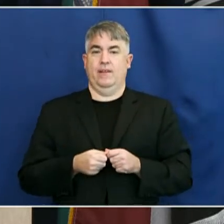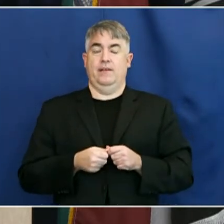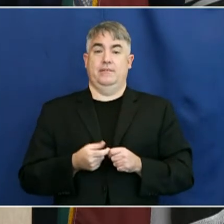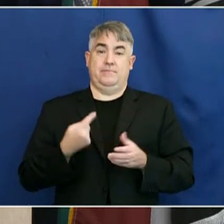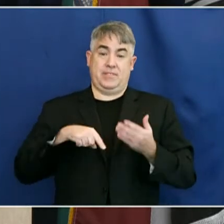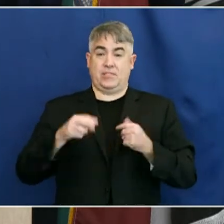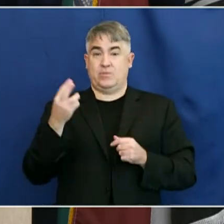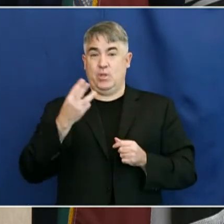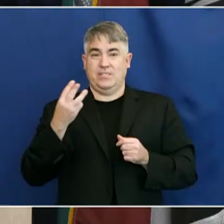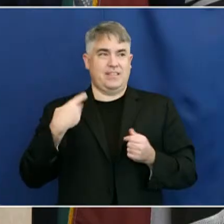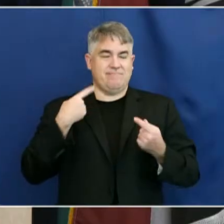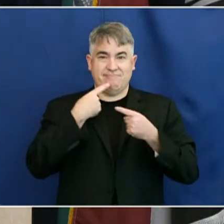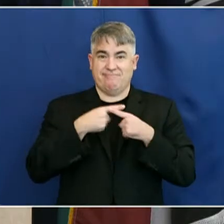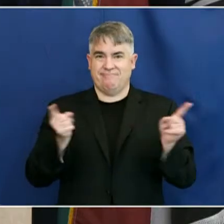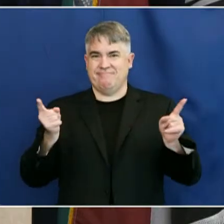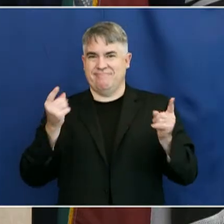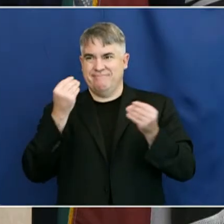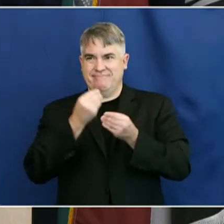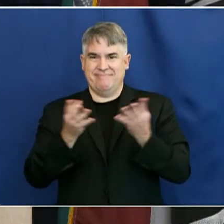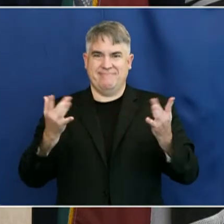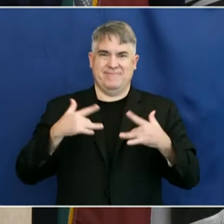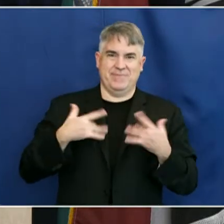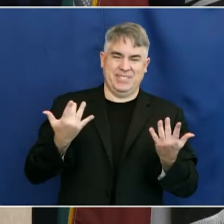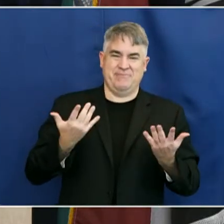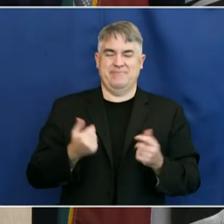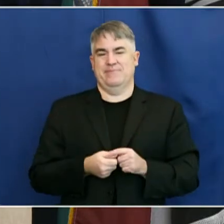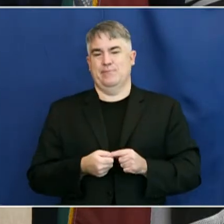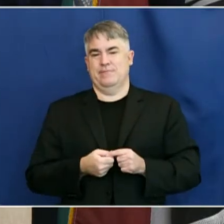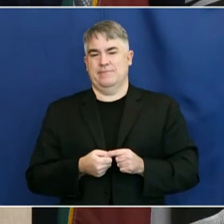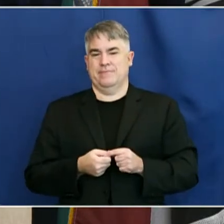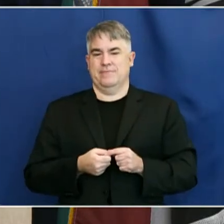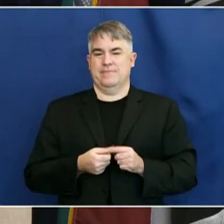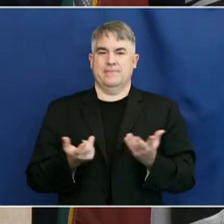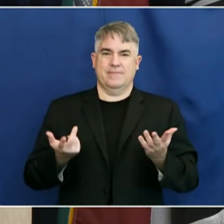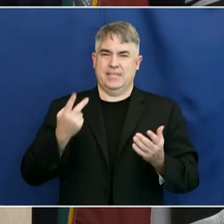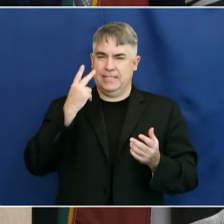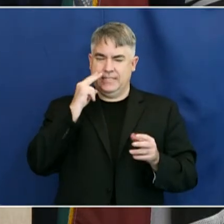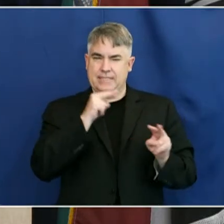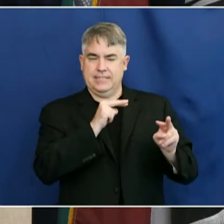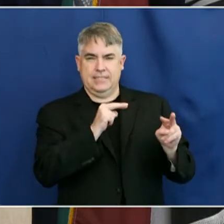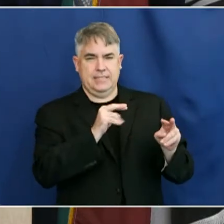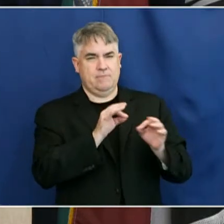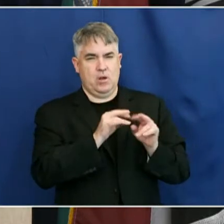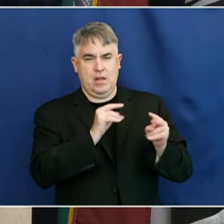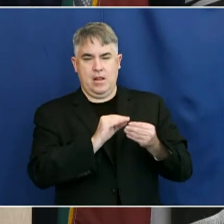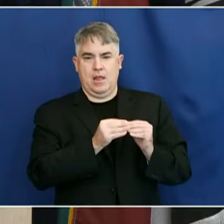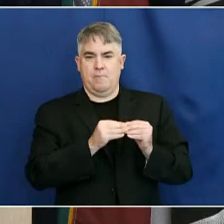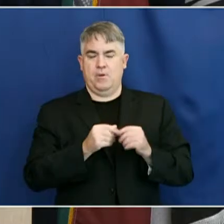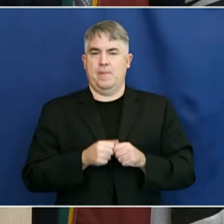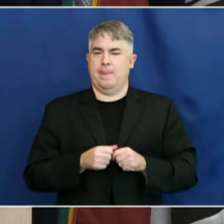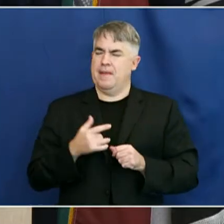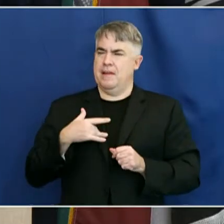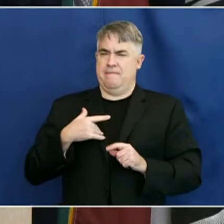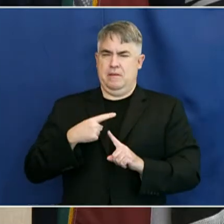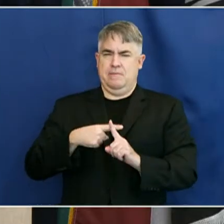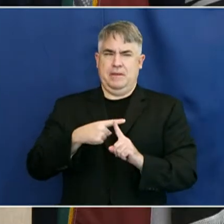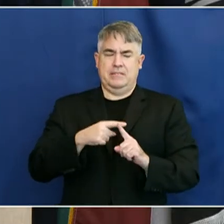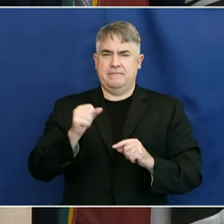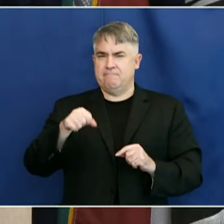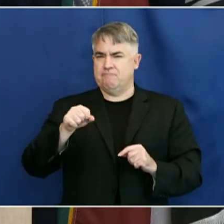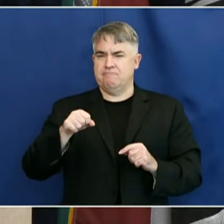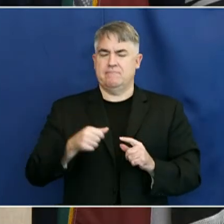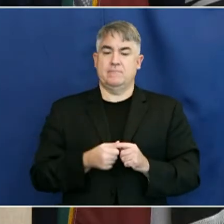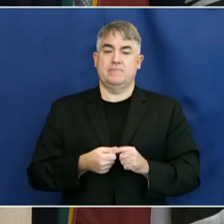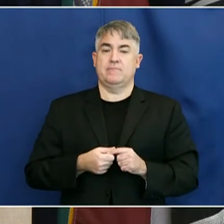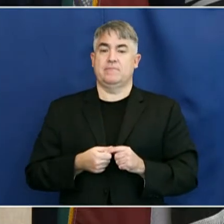tier. We obviously have to wait and see what our numbers are next Tuesday, but we feel confident that that will happen. Another positive